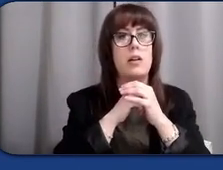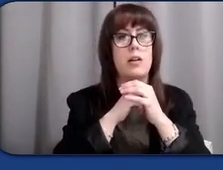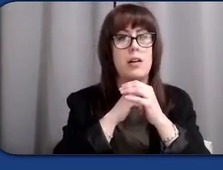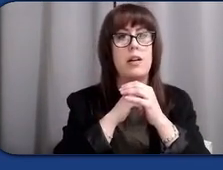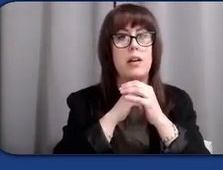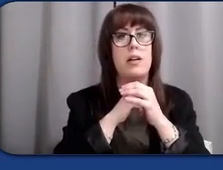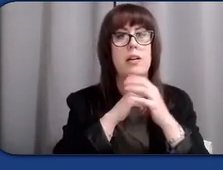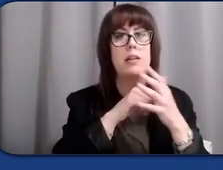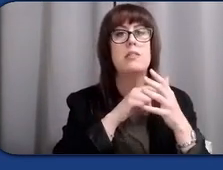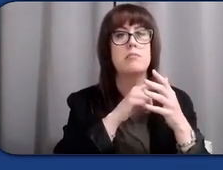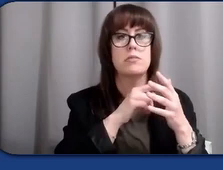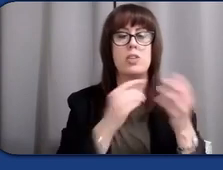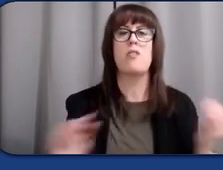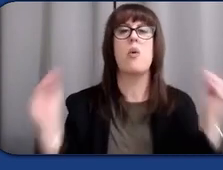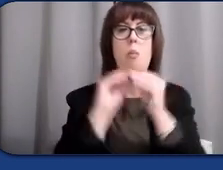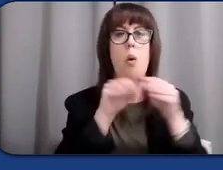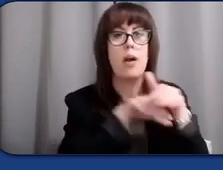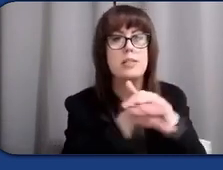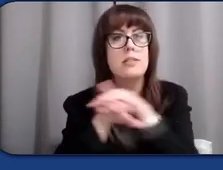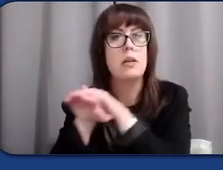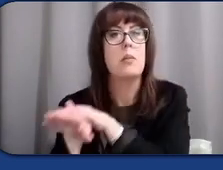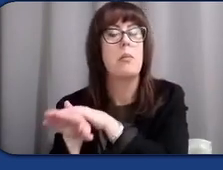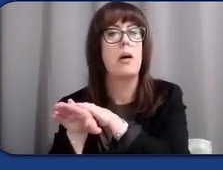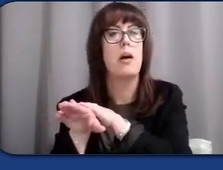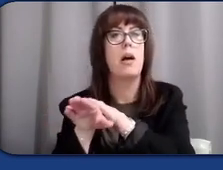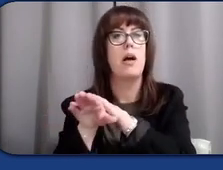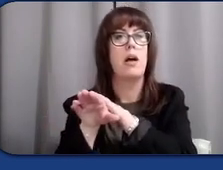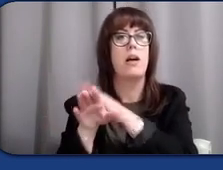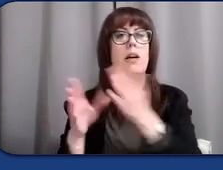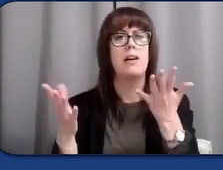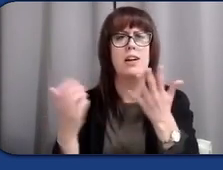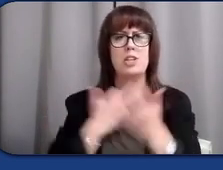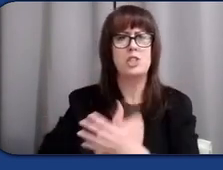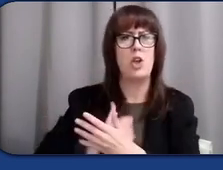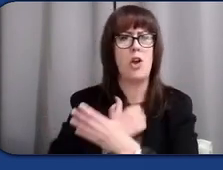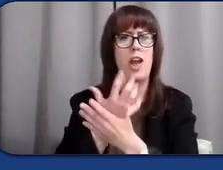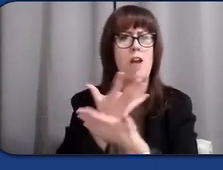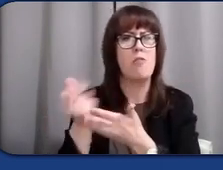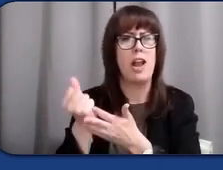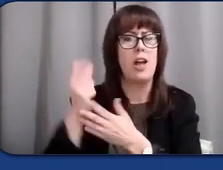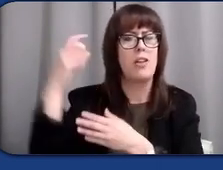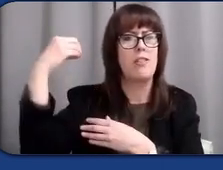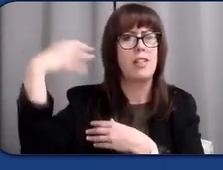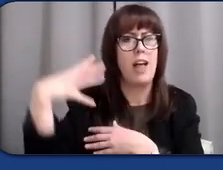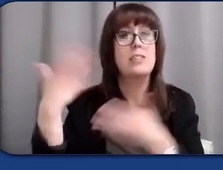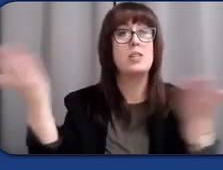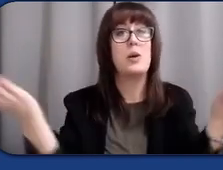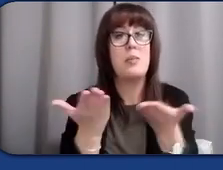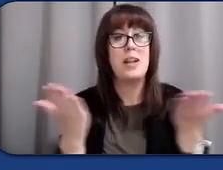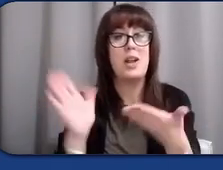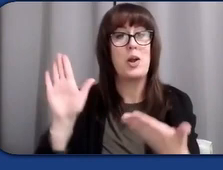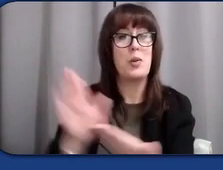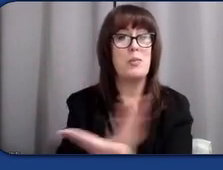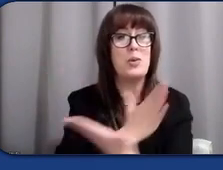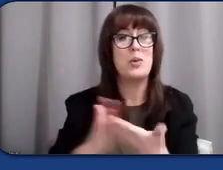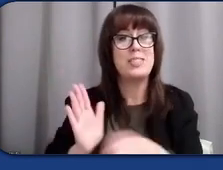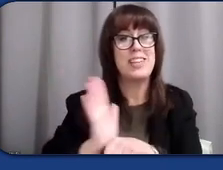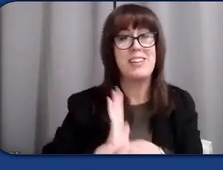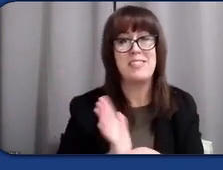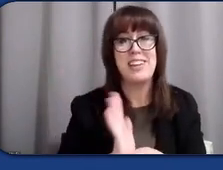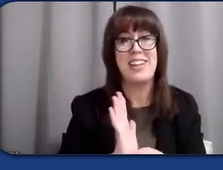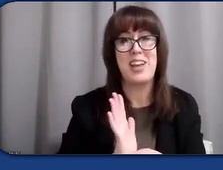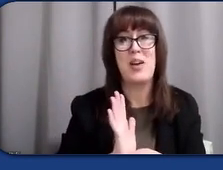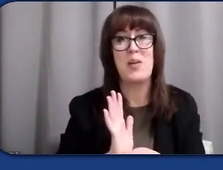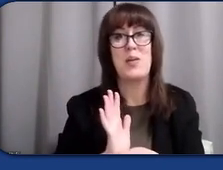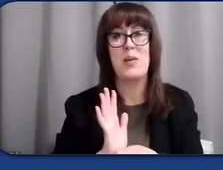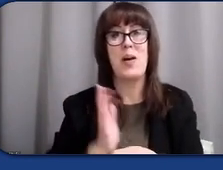in the art sector. So sorry, I ran out of light, but here it is, the Bullets to Books music video. And this is a music